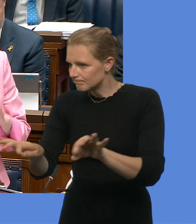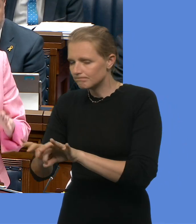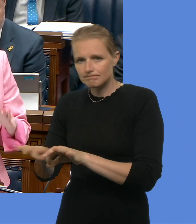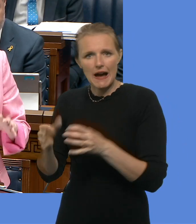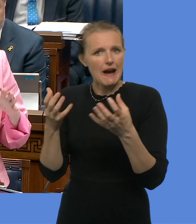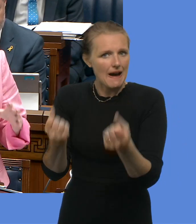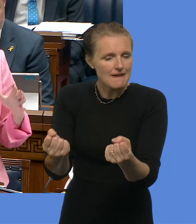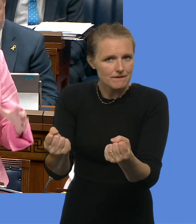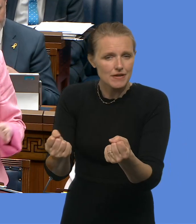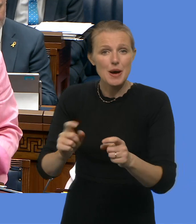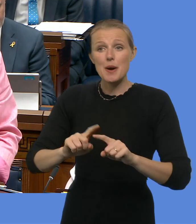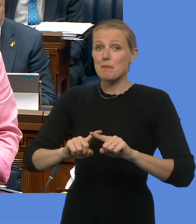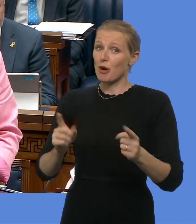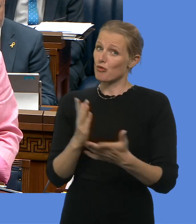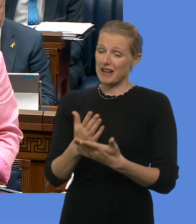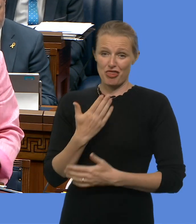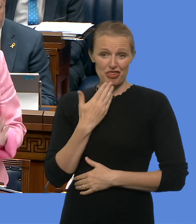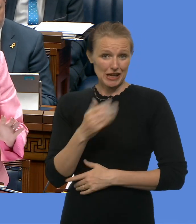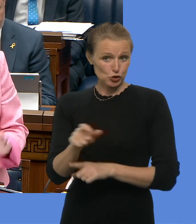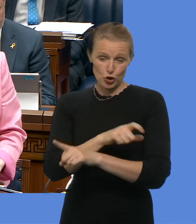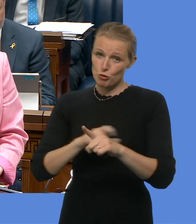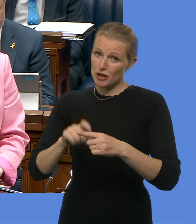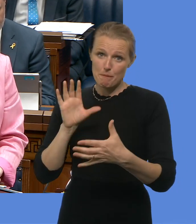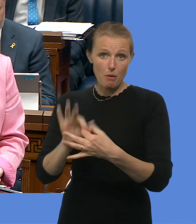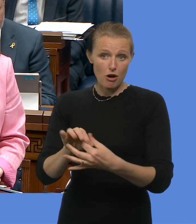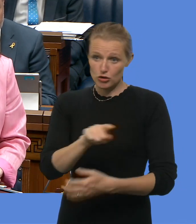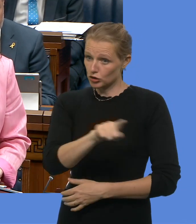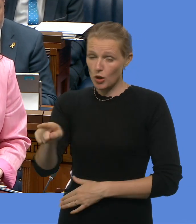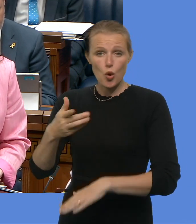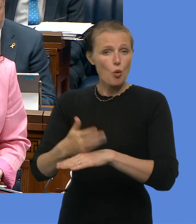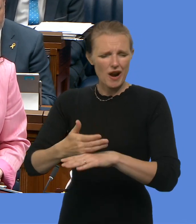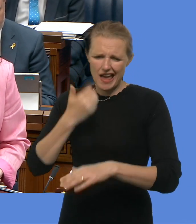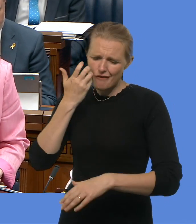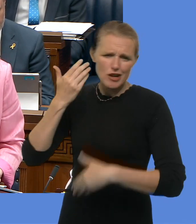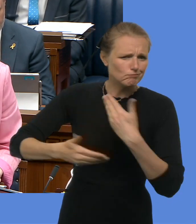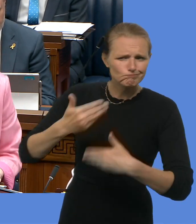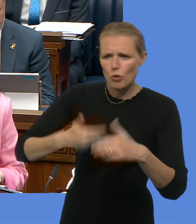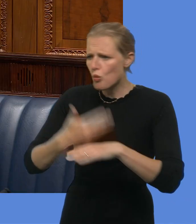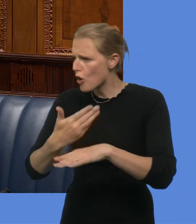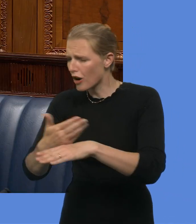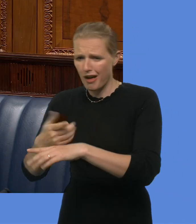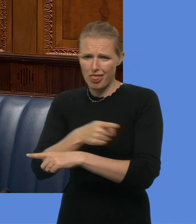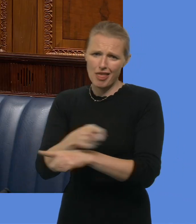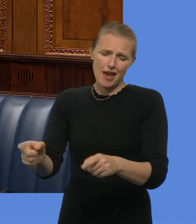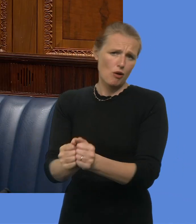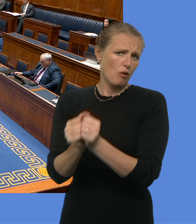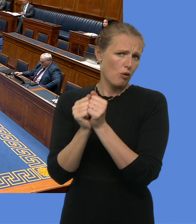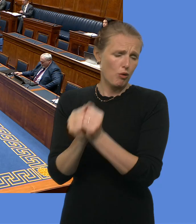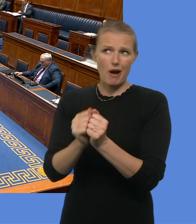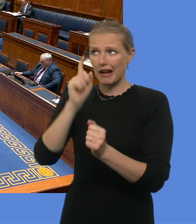could not do this without our fantastic community partners, those who are on the front line rolling these out and really delivering. Donnelly.